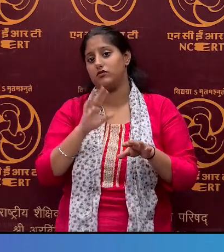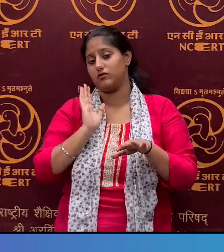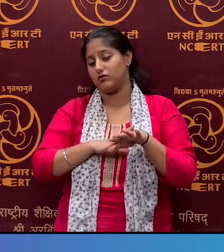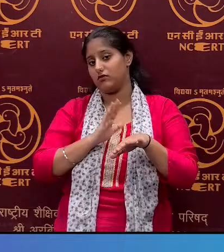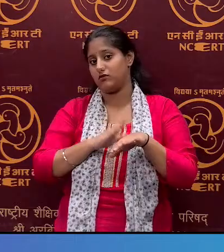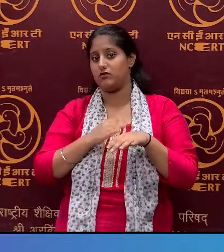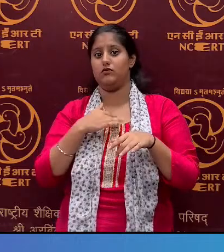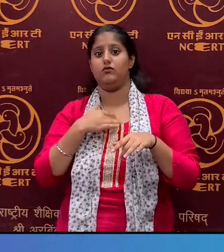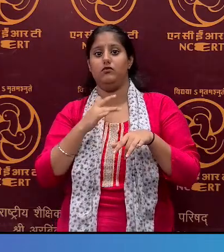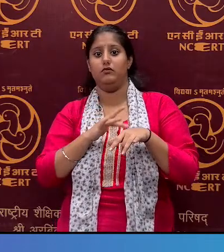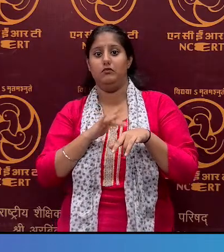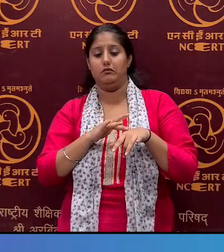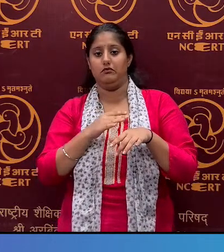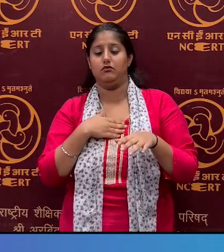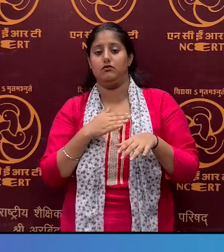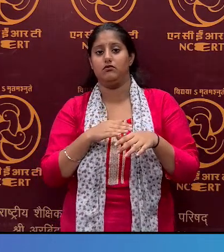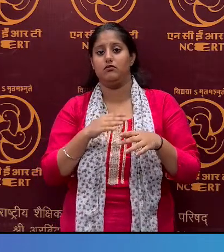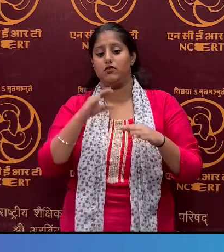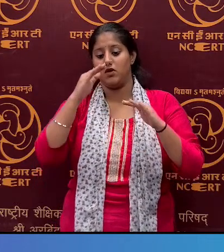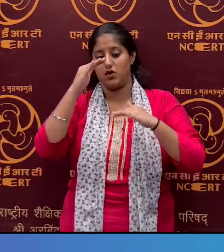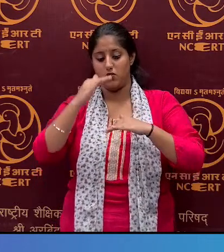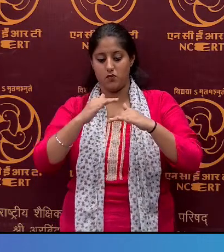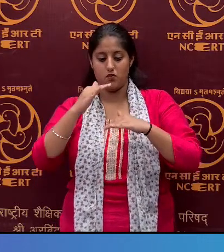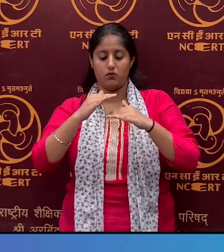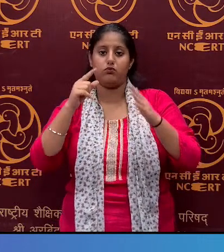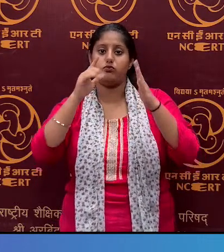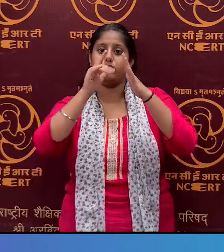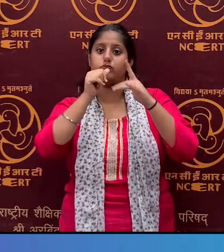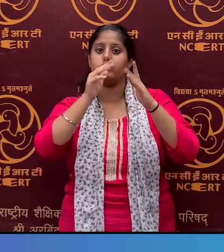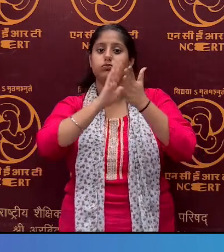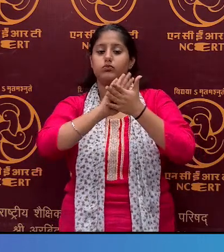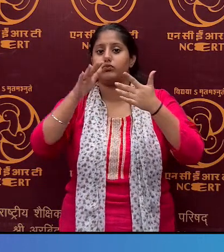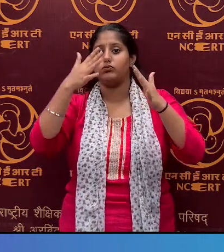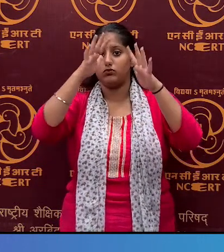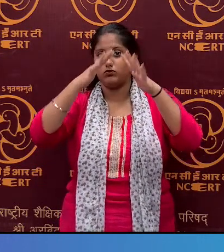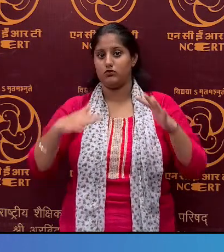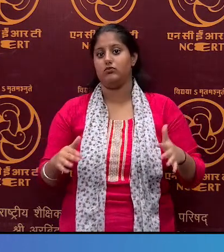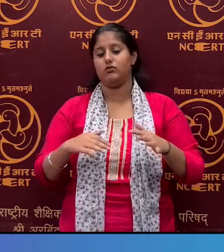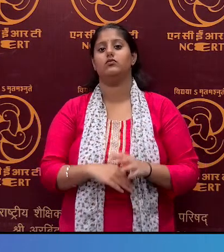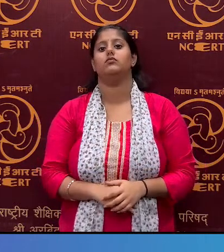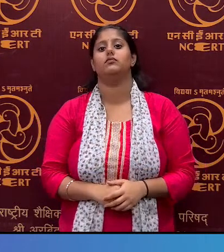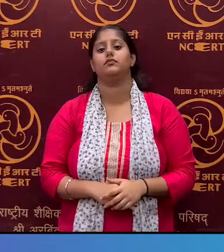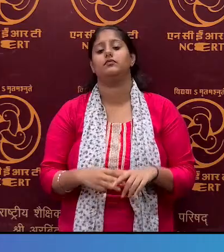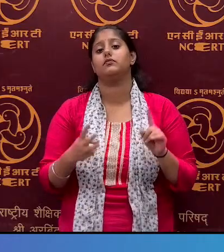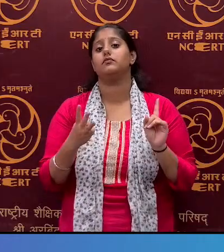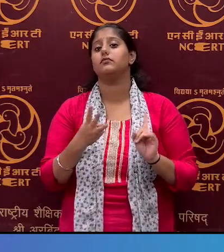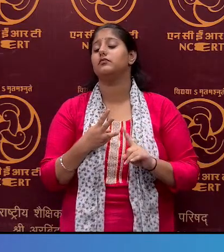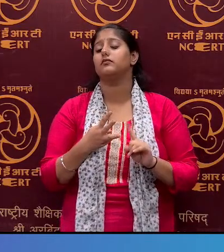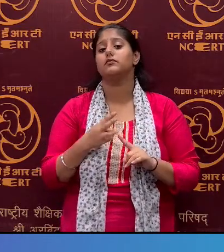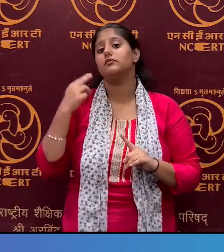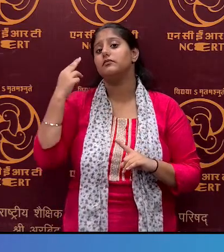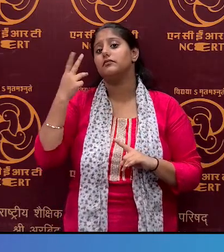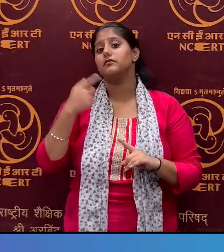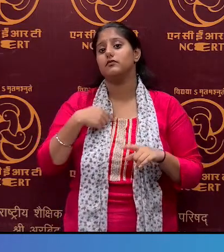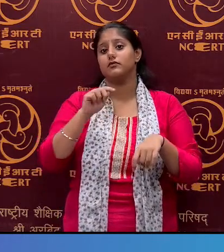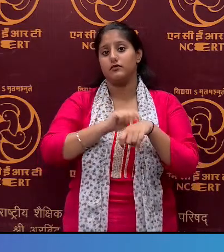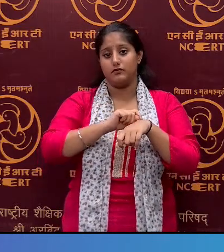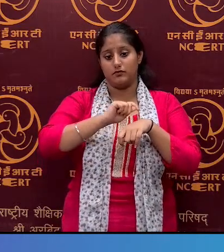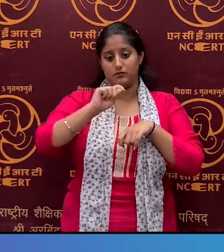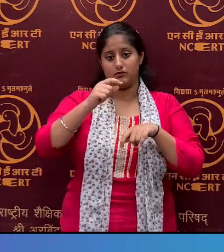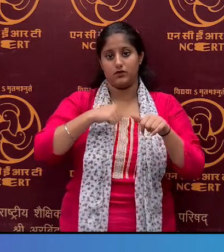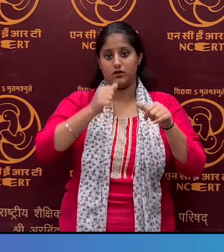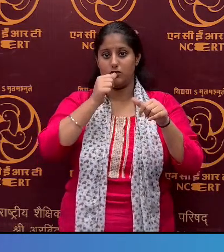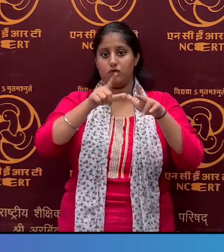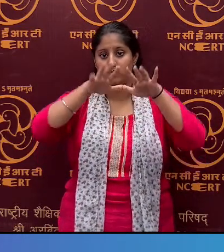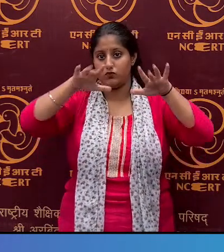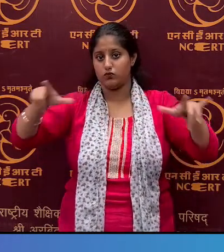low temperature in the Himalayan states. Third reason is distance from sea or